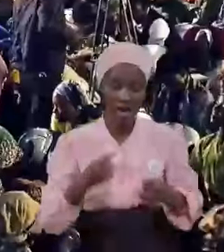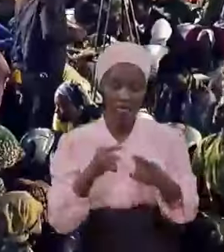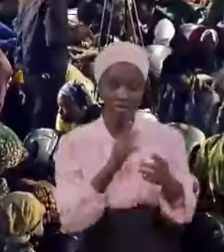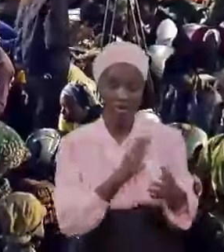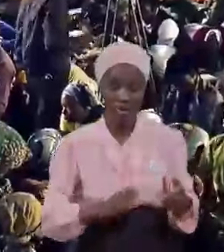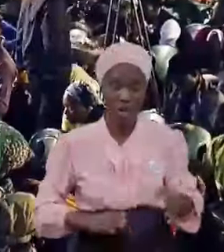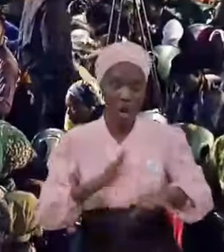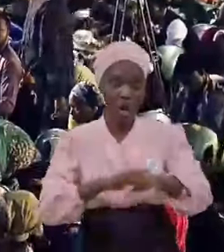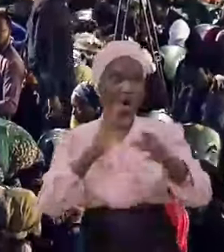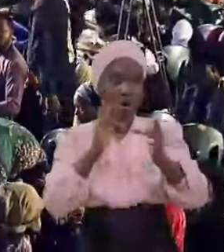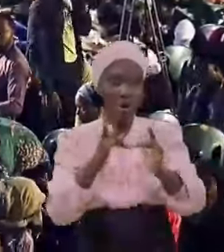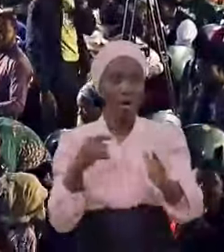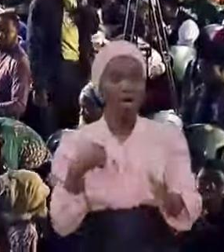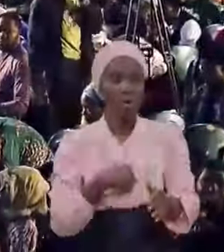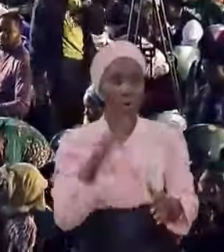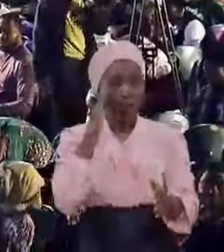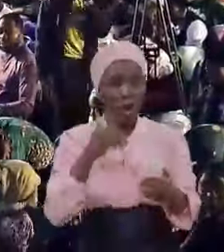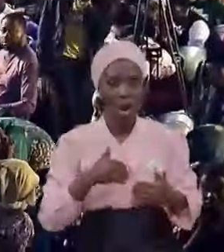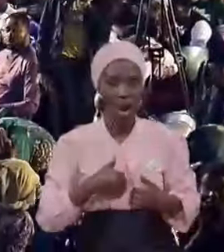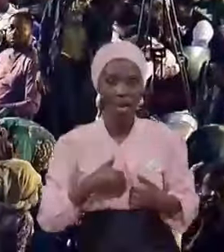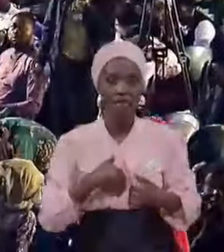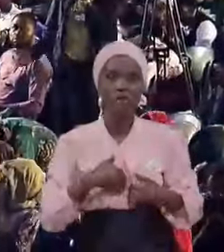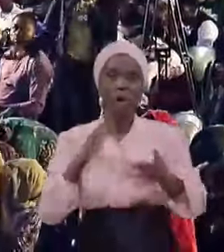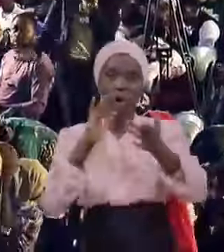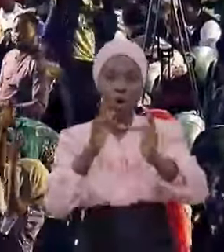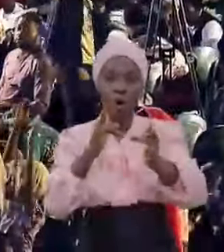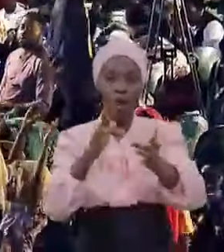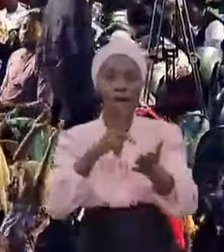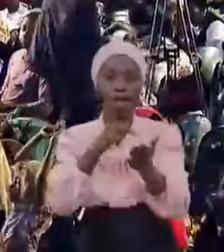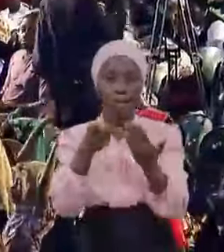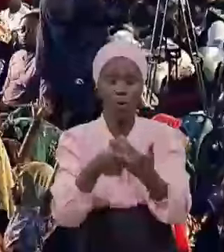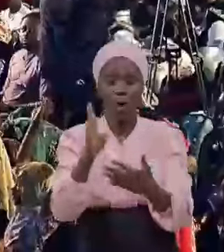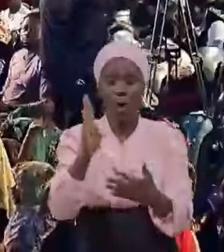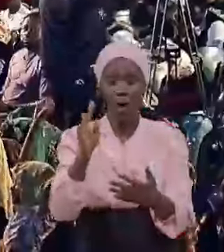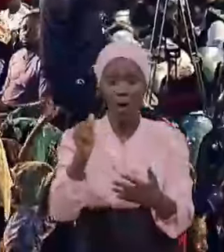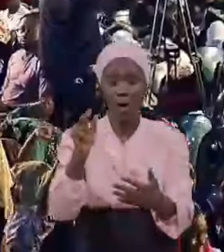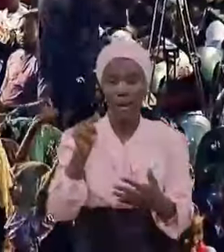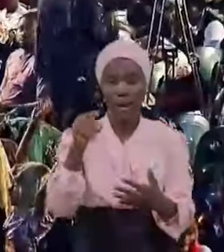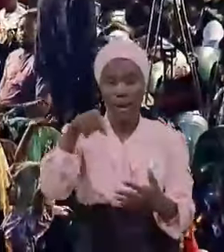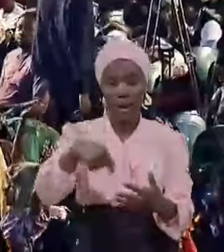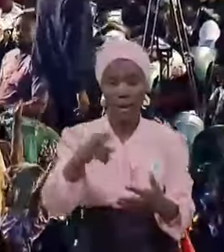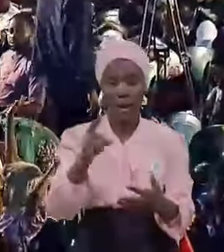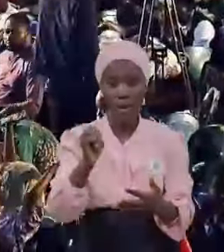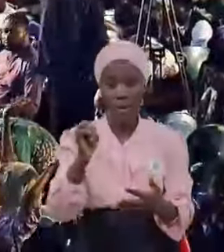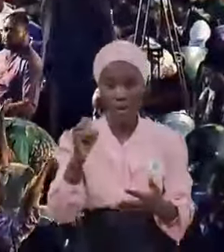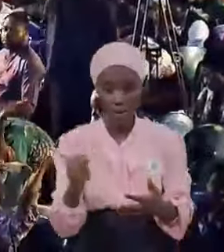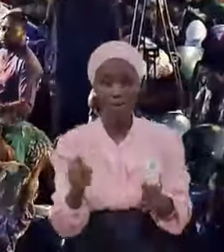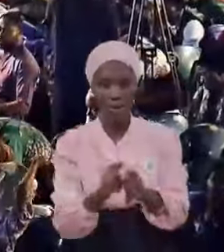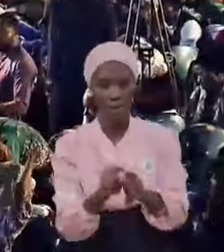the same Sunday by 4 p.m. More details will be sent to you.